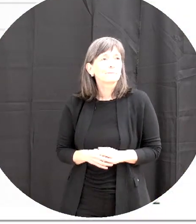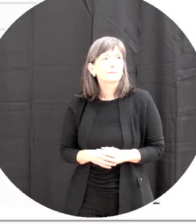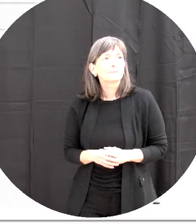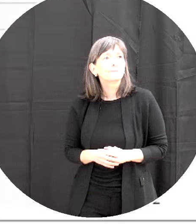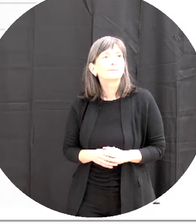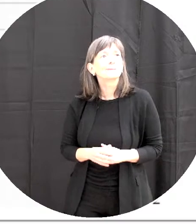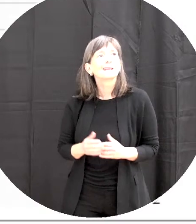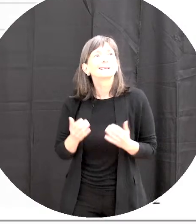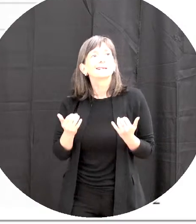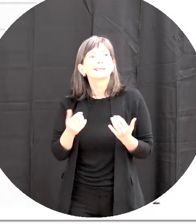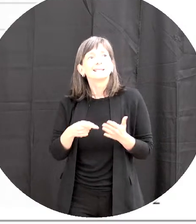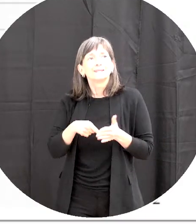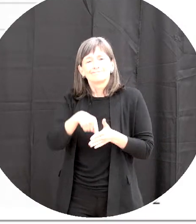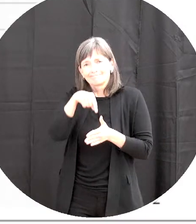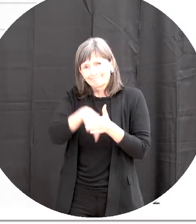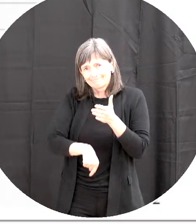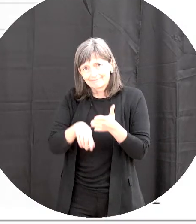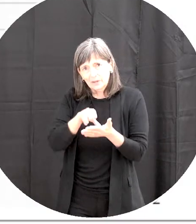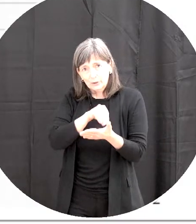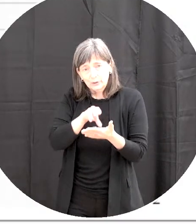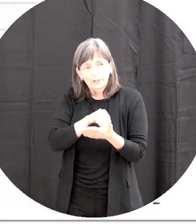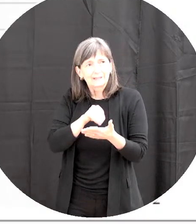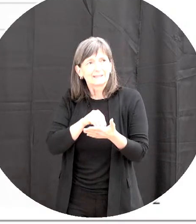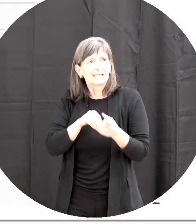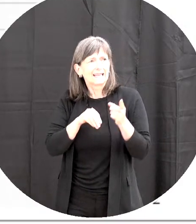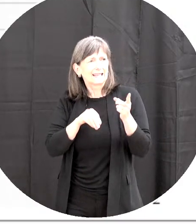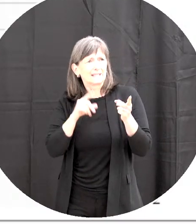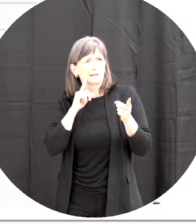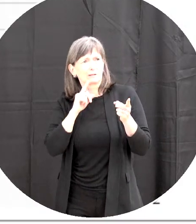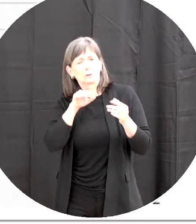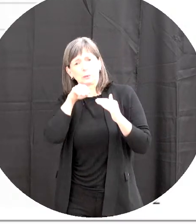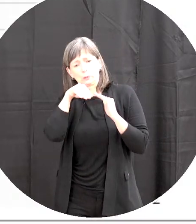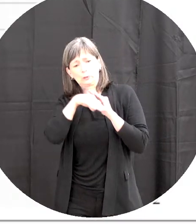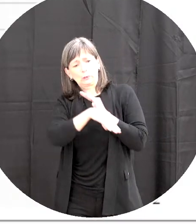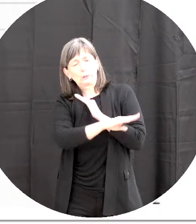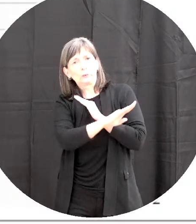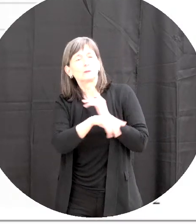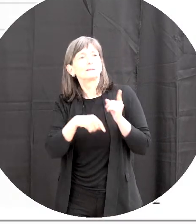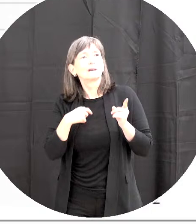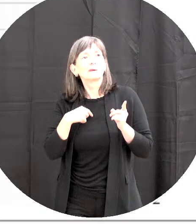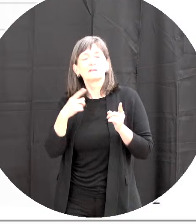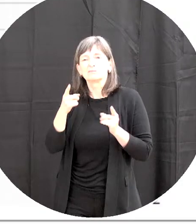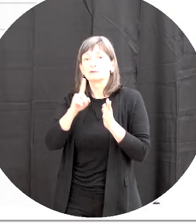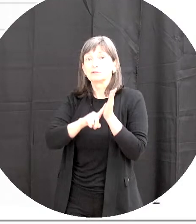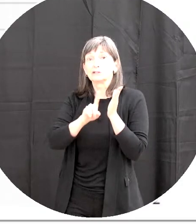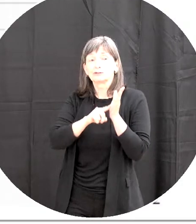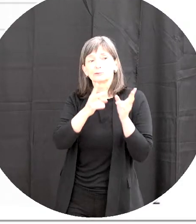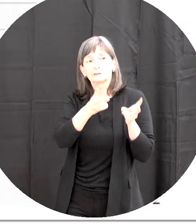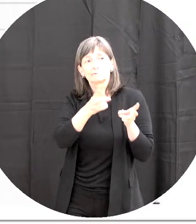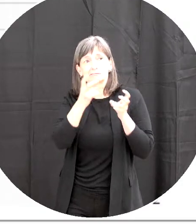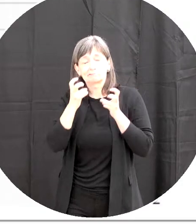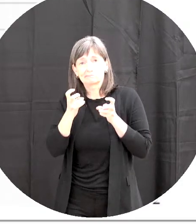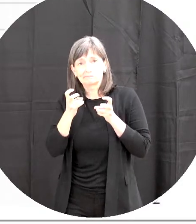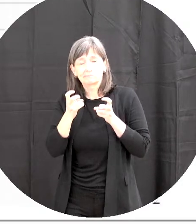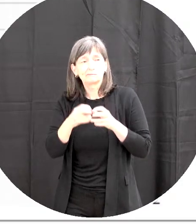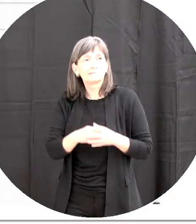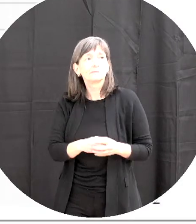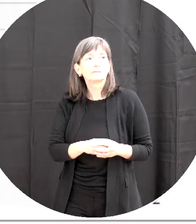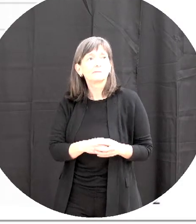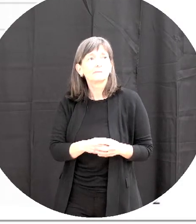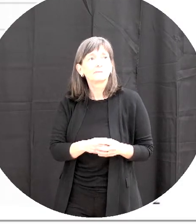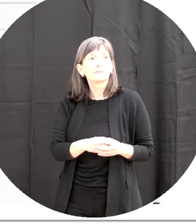Switching now to deep learning, and this might look like a drastic slide, but it is lifted from research from Jenkins did